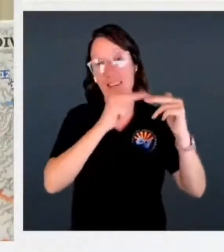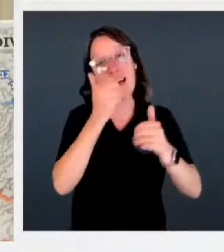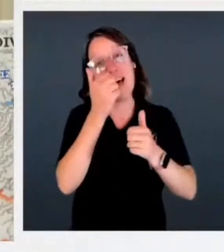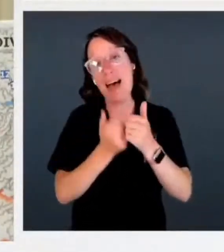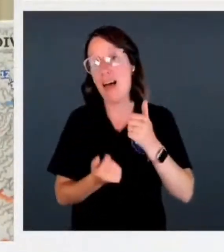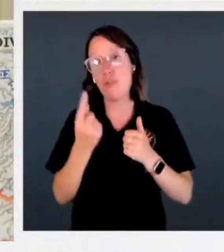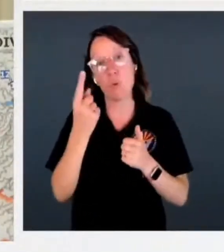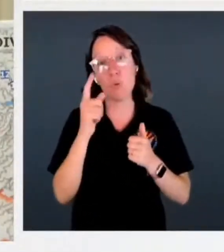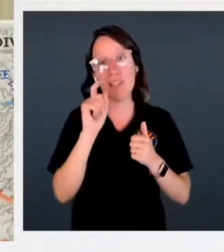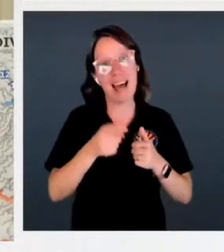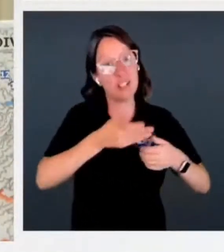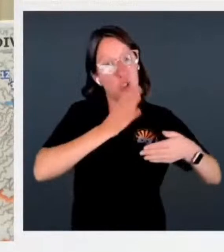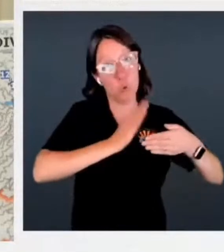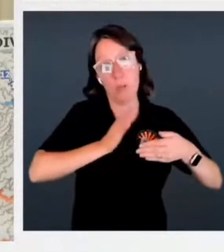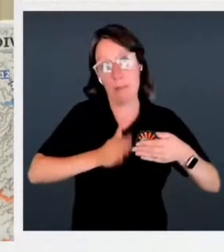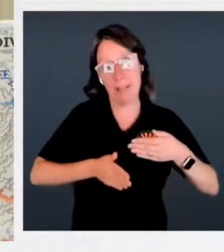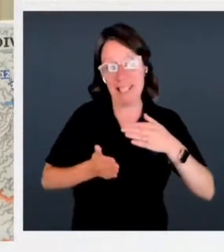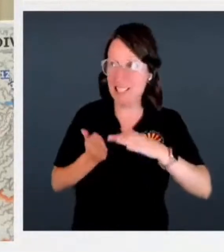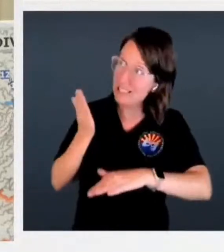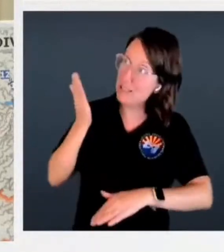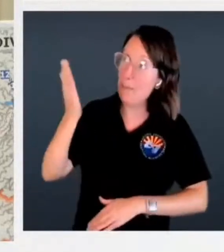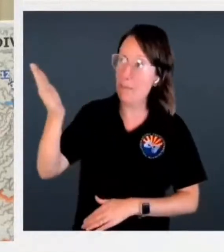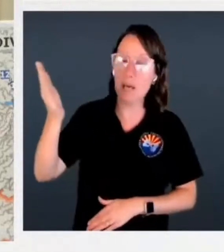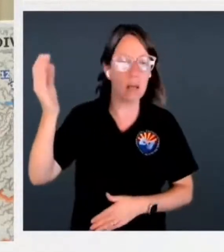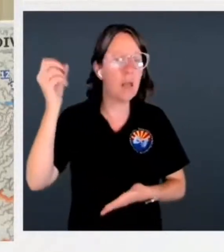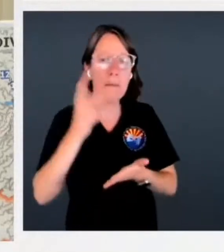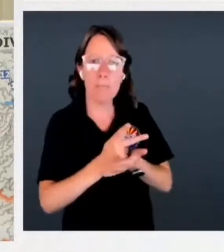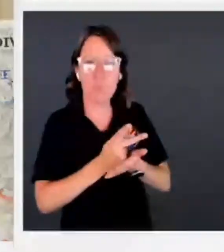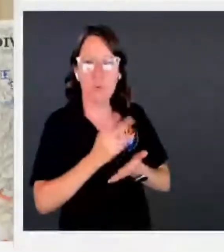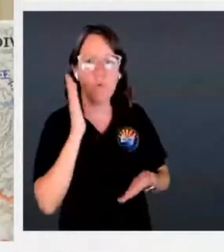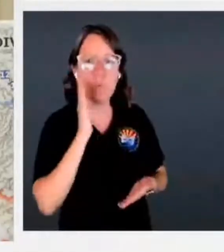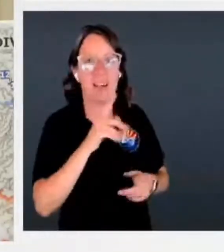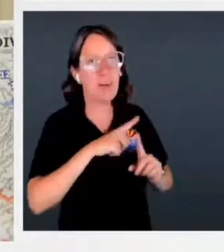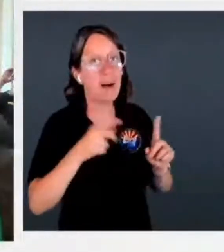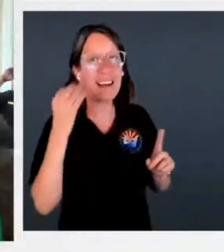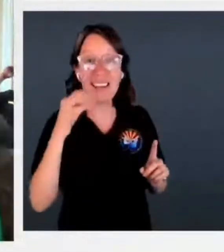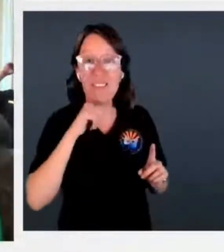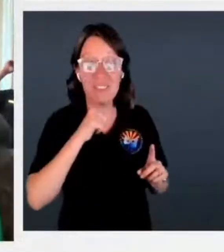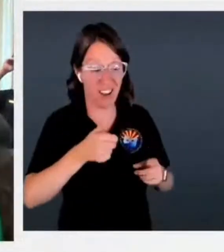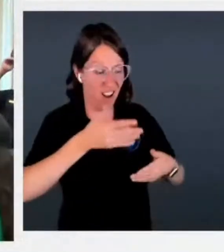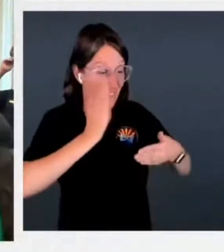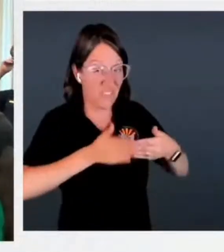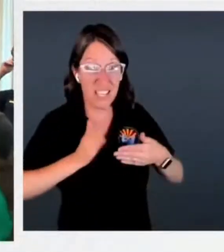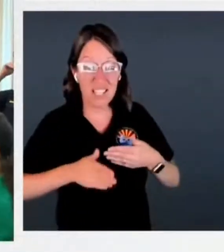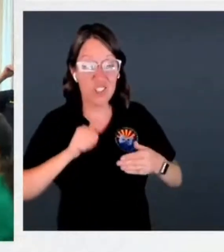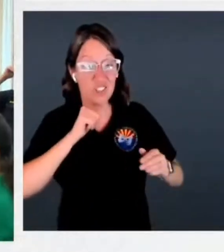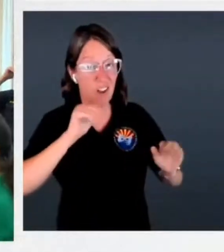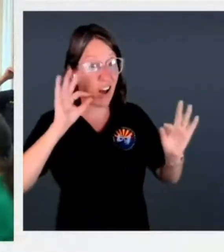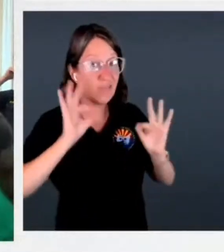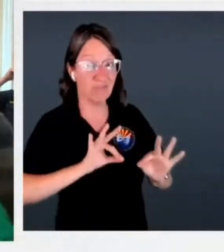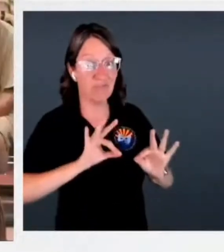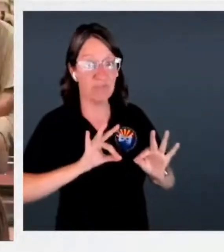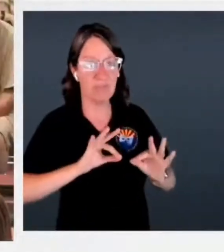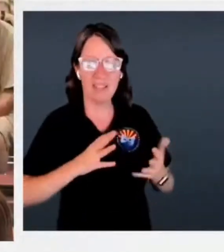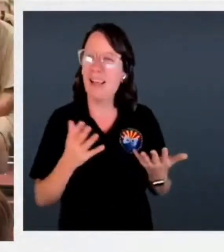everything complete to us, and then we will issue that permit. When it comes to this, isn't there a cookie cutter kind